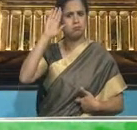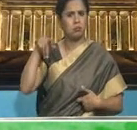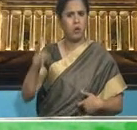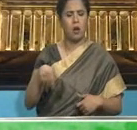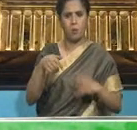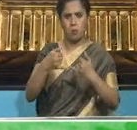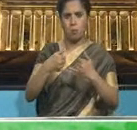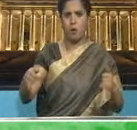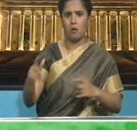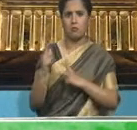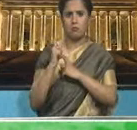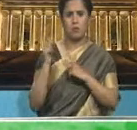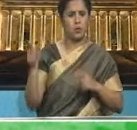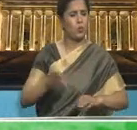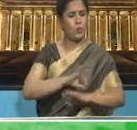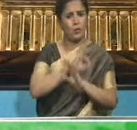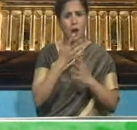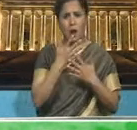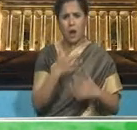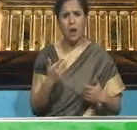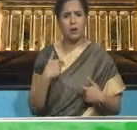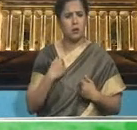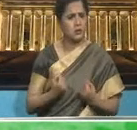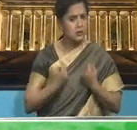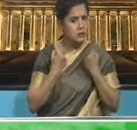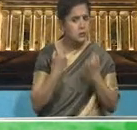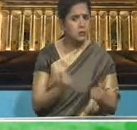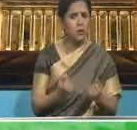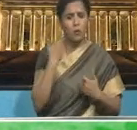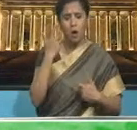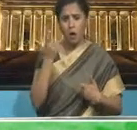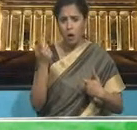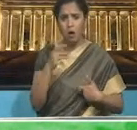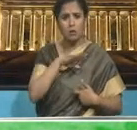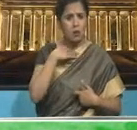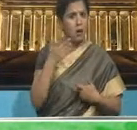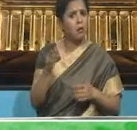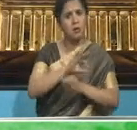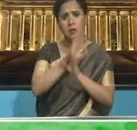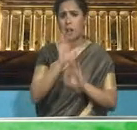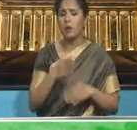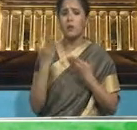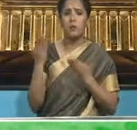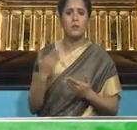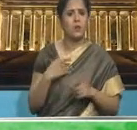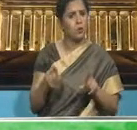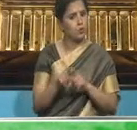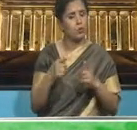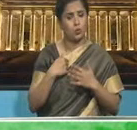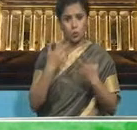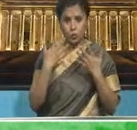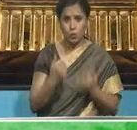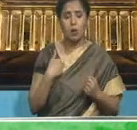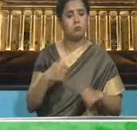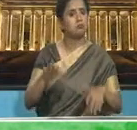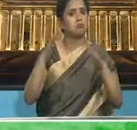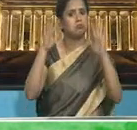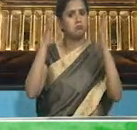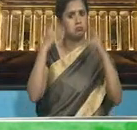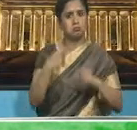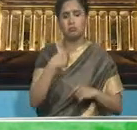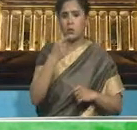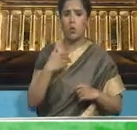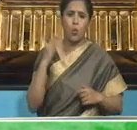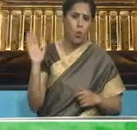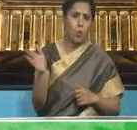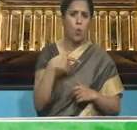and are ready to make any sacrifice for the country. I also express my appreciation for